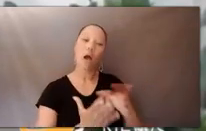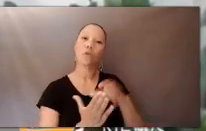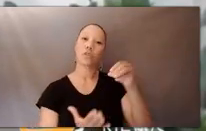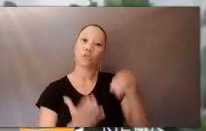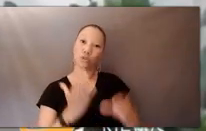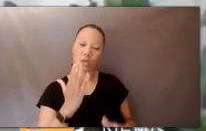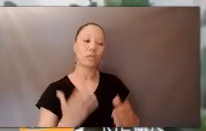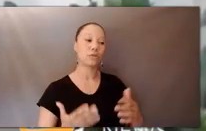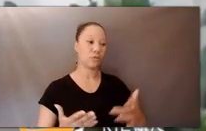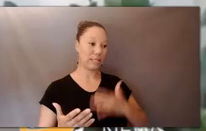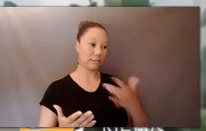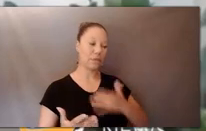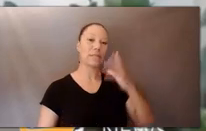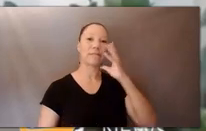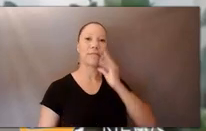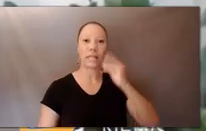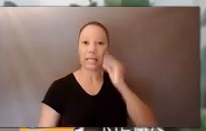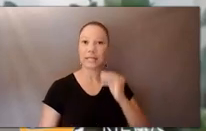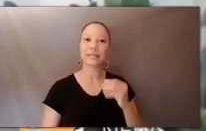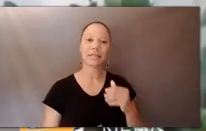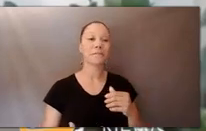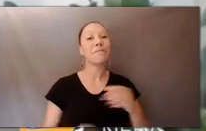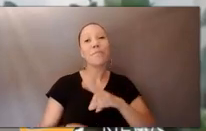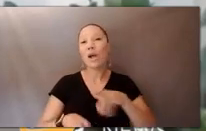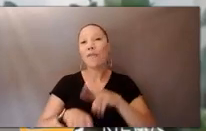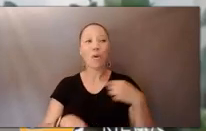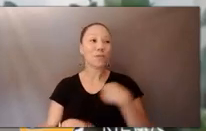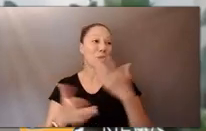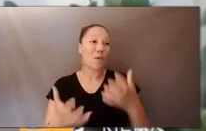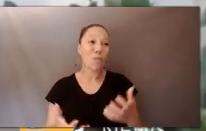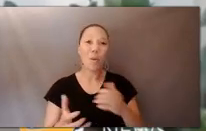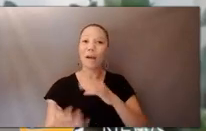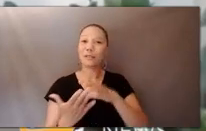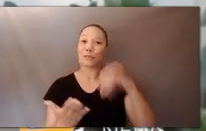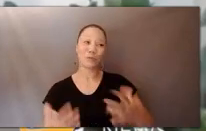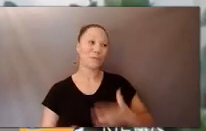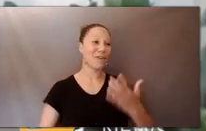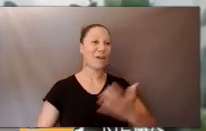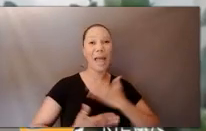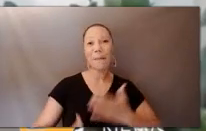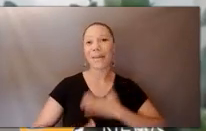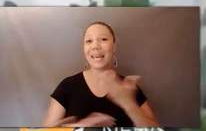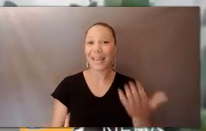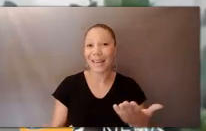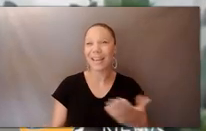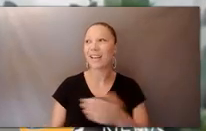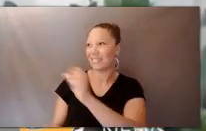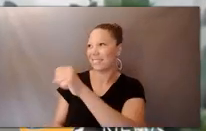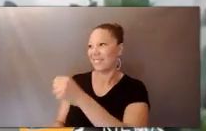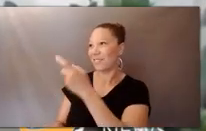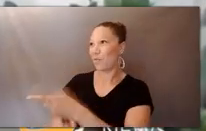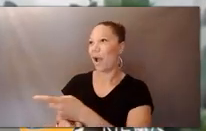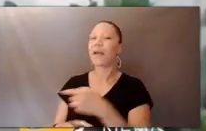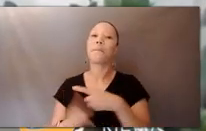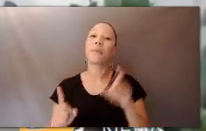to experience those feelings. Of course, we don't want them to have them. We want them to be happy. Sure. It's life, right? And they're learning that right